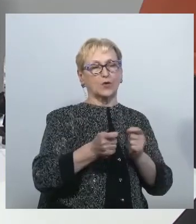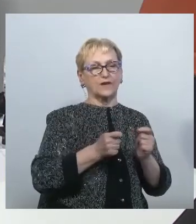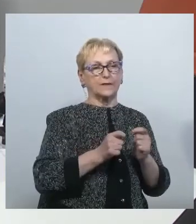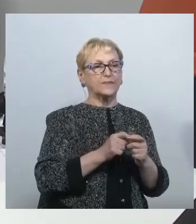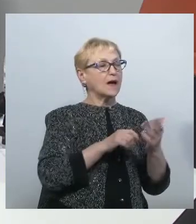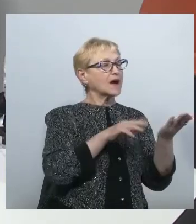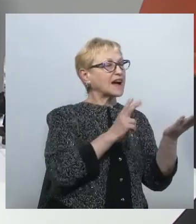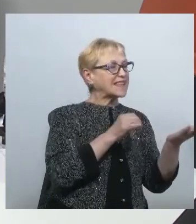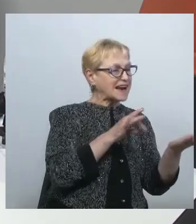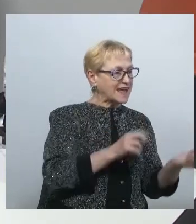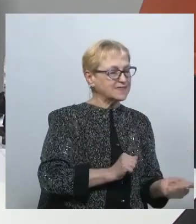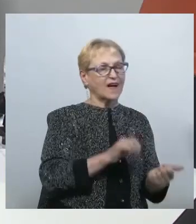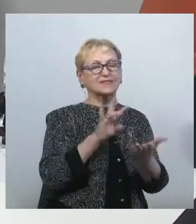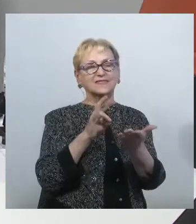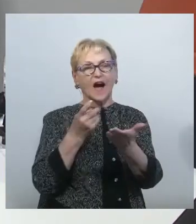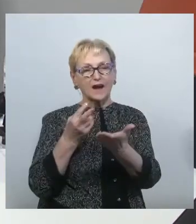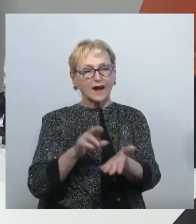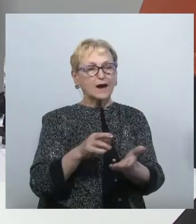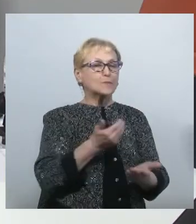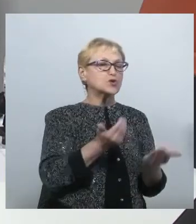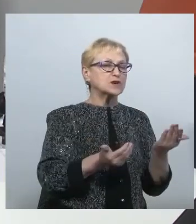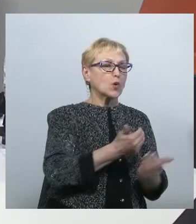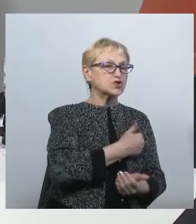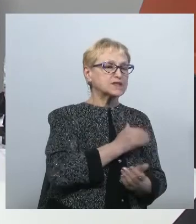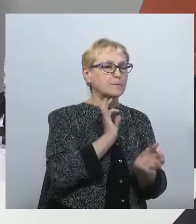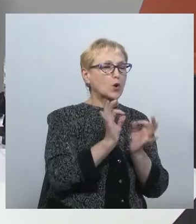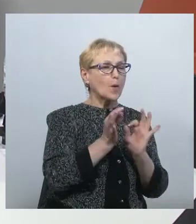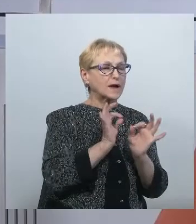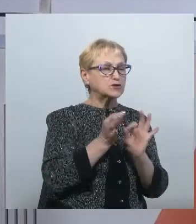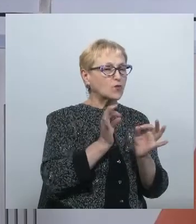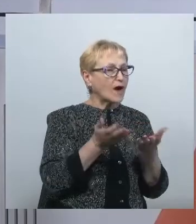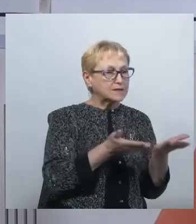regulation. Kateryna or Natalia, maybe you can comment on that.